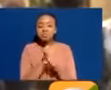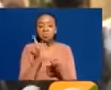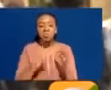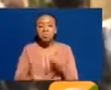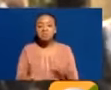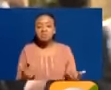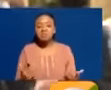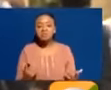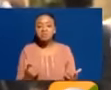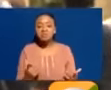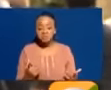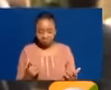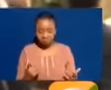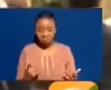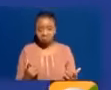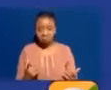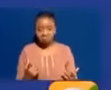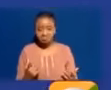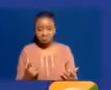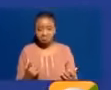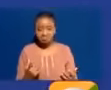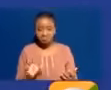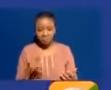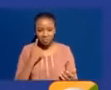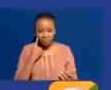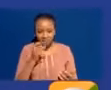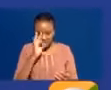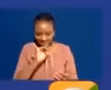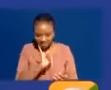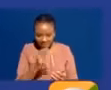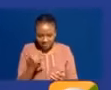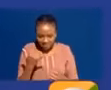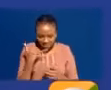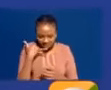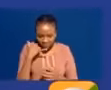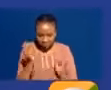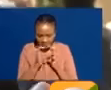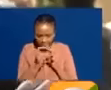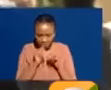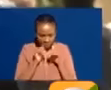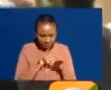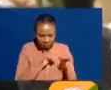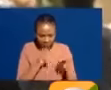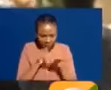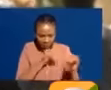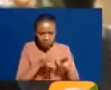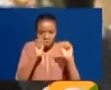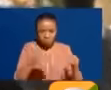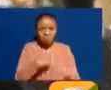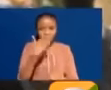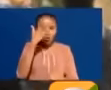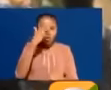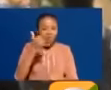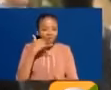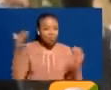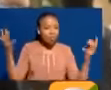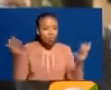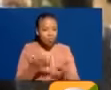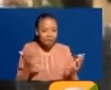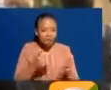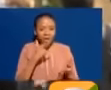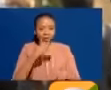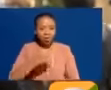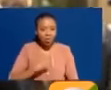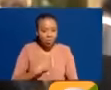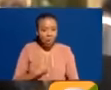alisema, yes, ni sisi, mutadu. Hiyo simu kama ingefuatiliwa, ingejulikana iko wapi, na iko na nani, na mahali